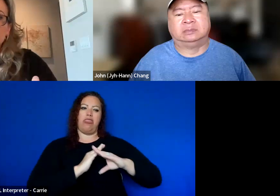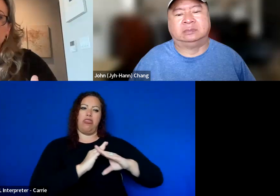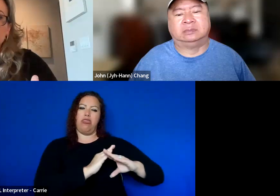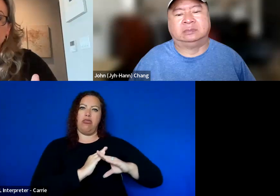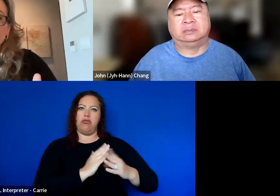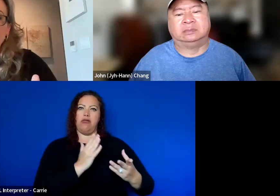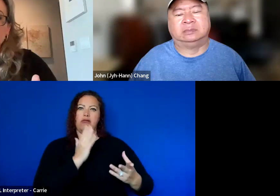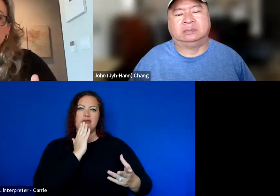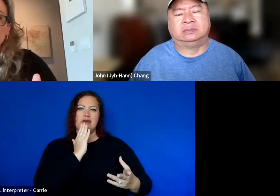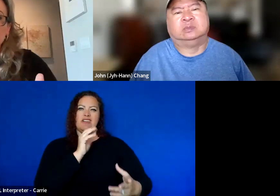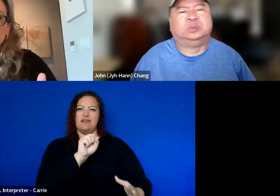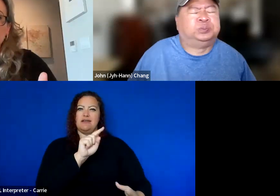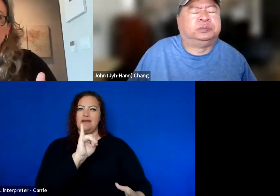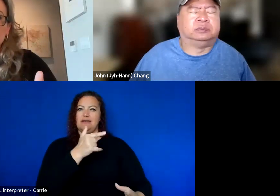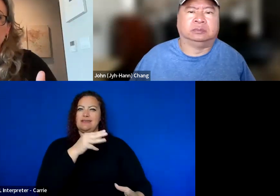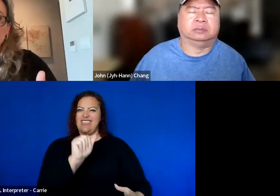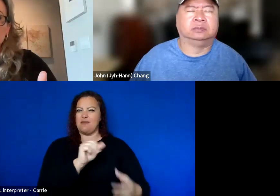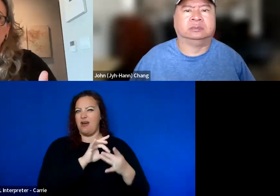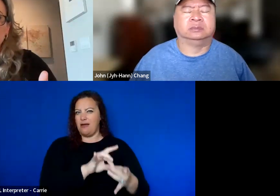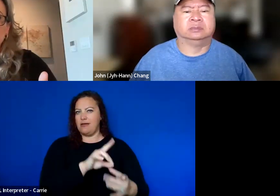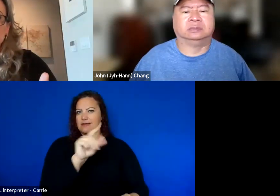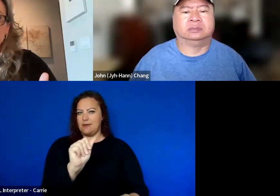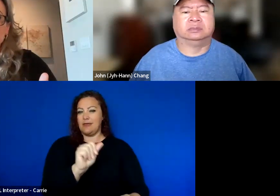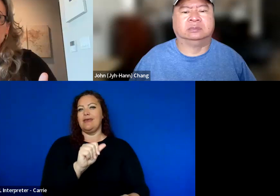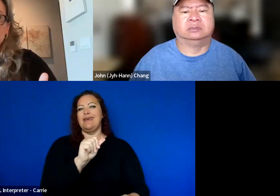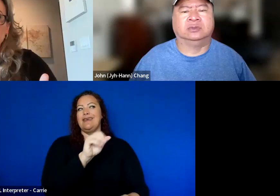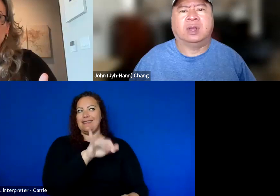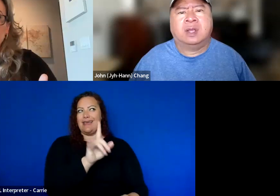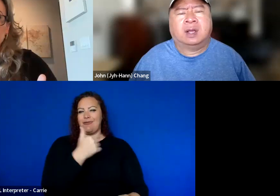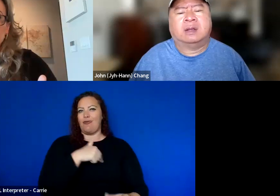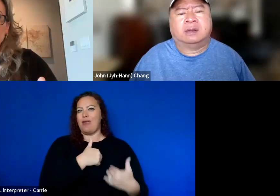disability, because I think that's where we run into problems.